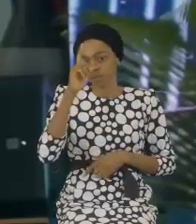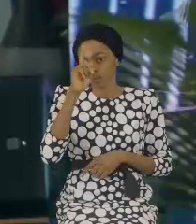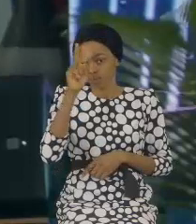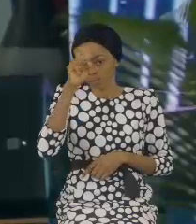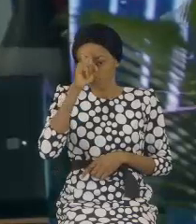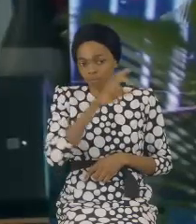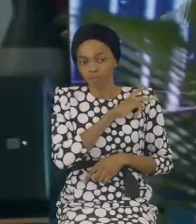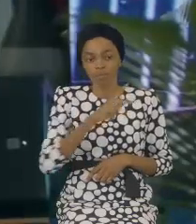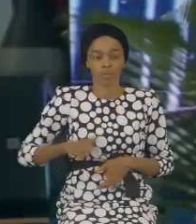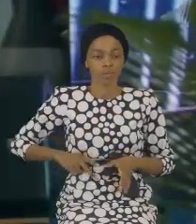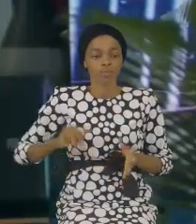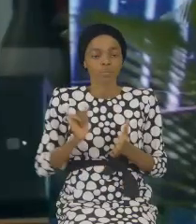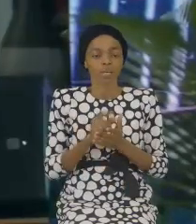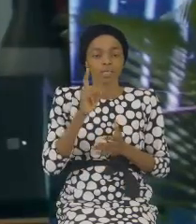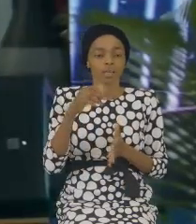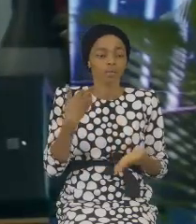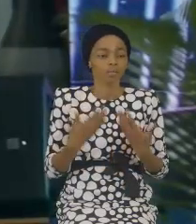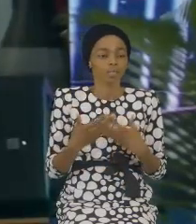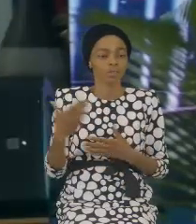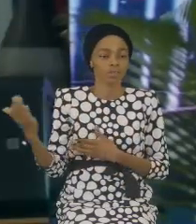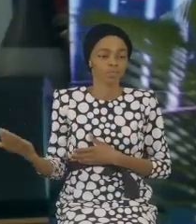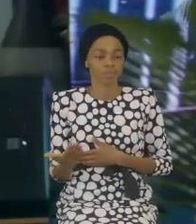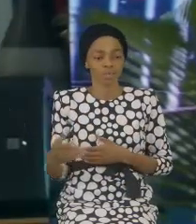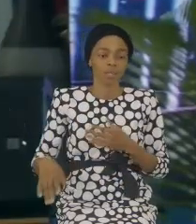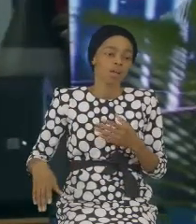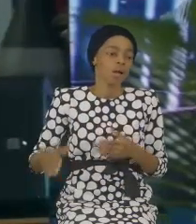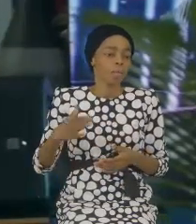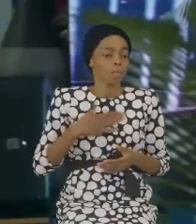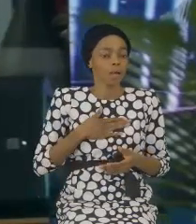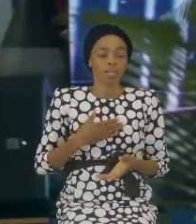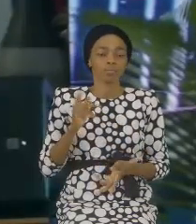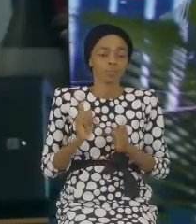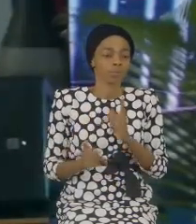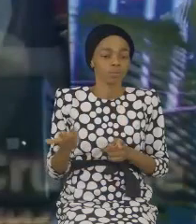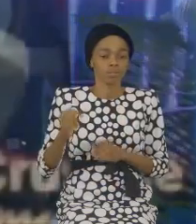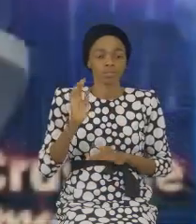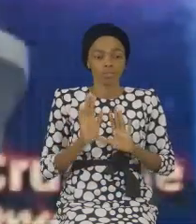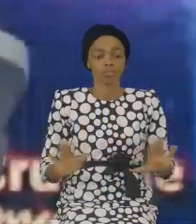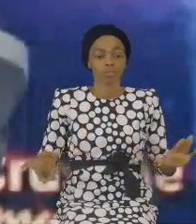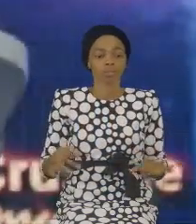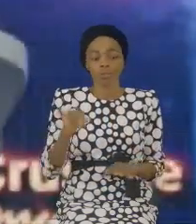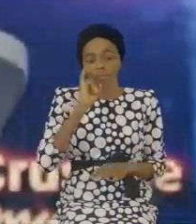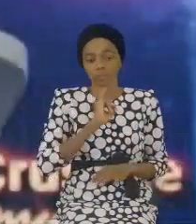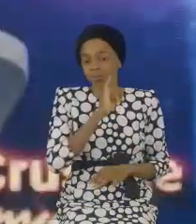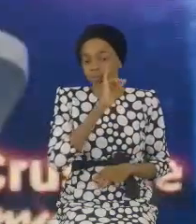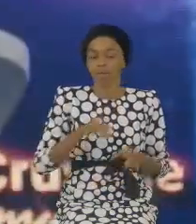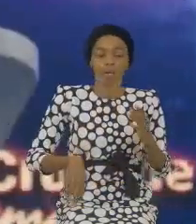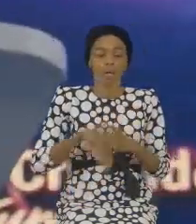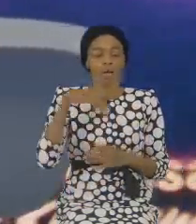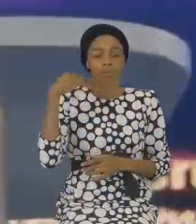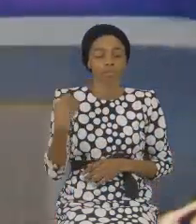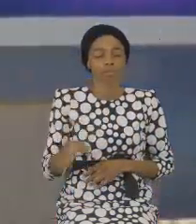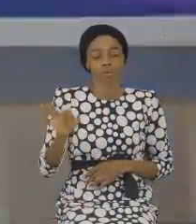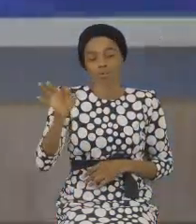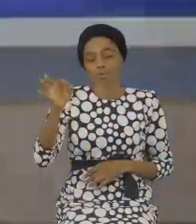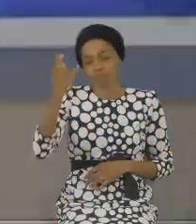Pharaoh, that thou mayest bring forth my people, the children of Israel, out